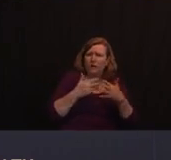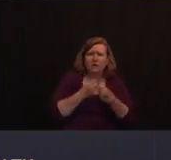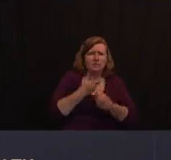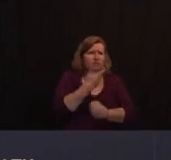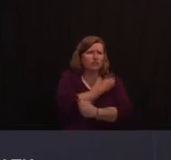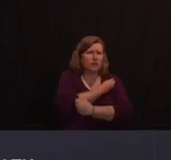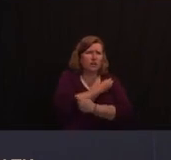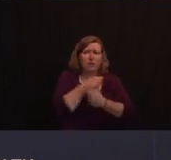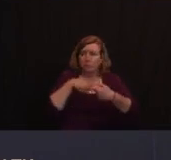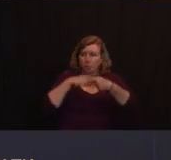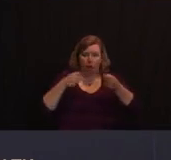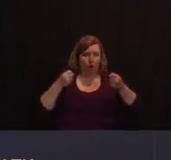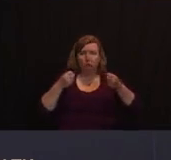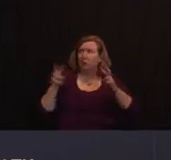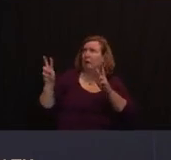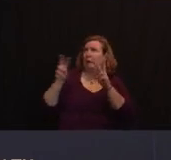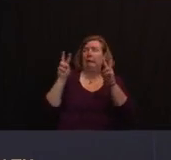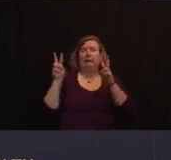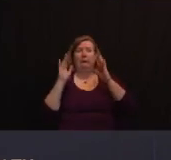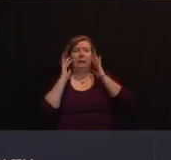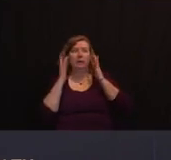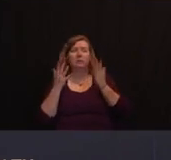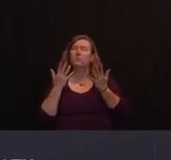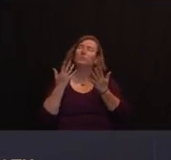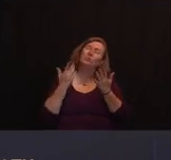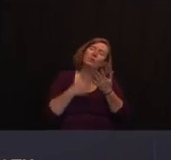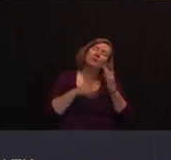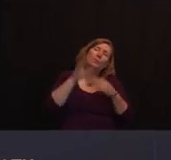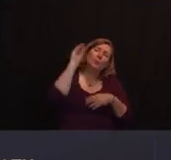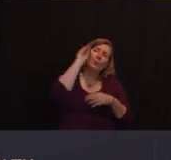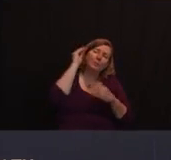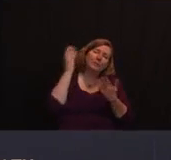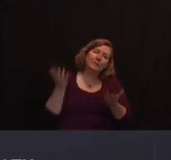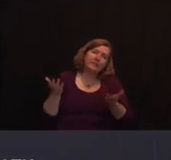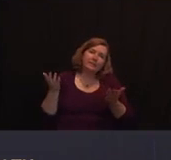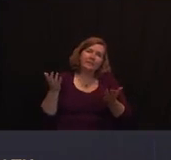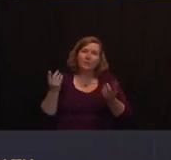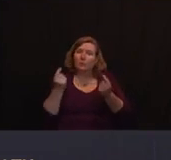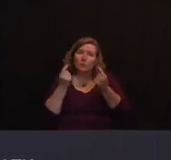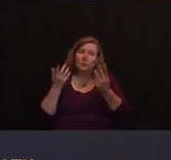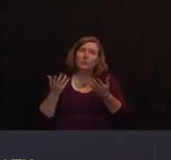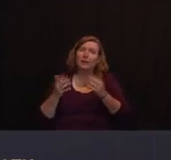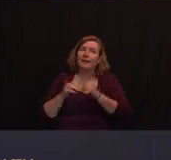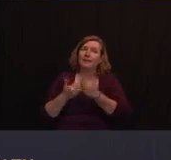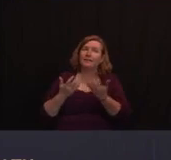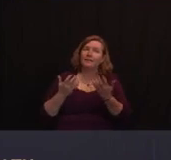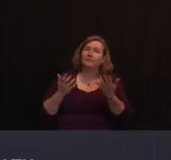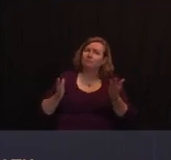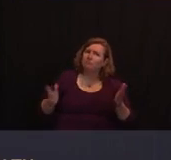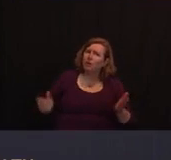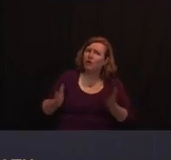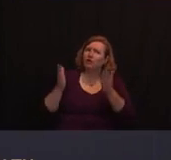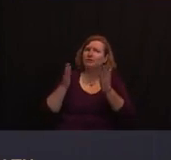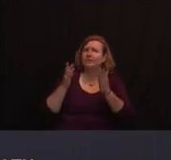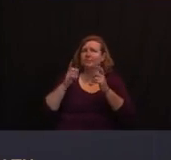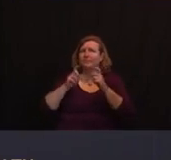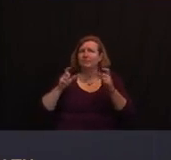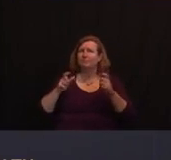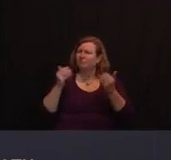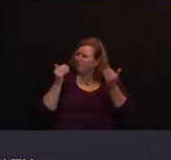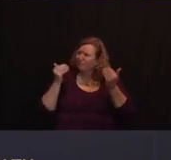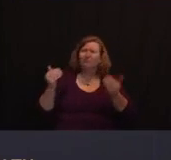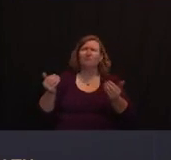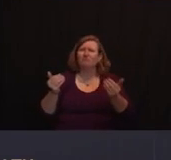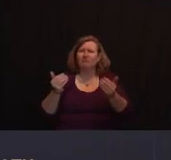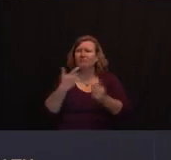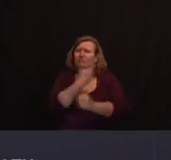pause. So what's your thinking on what needs to be done? How are we going to really encourage these people? Again,